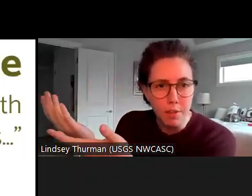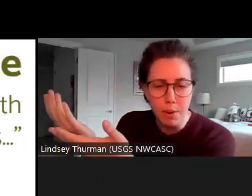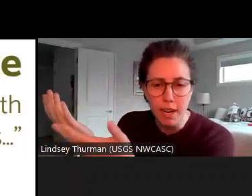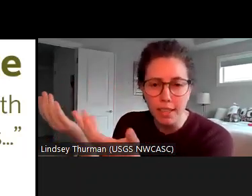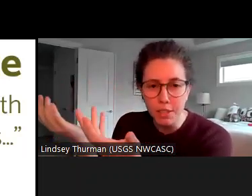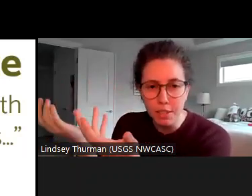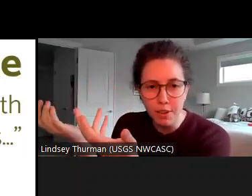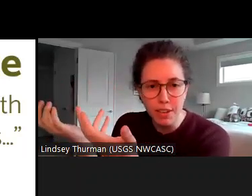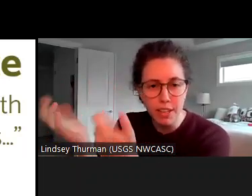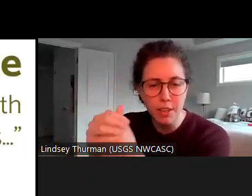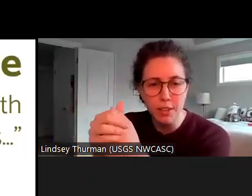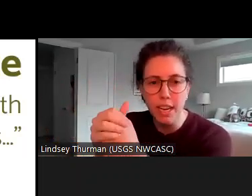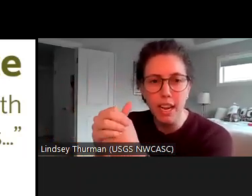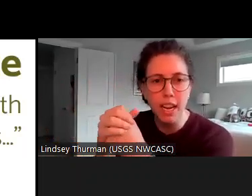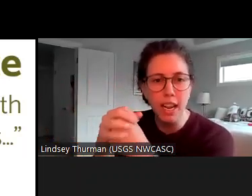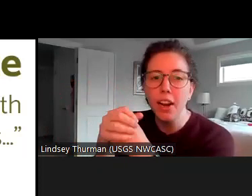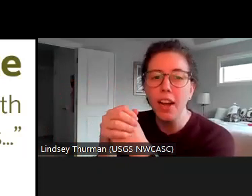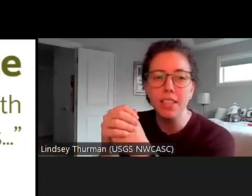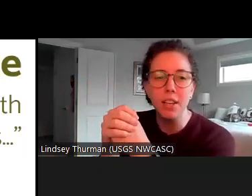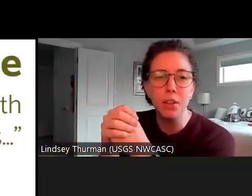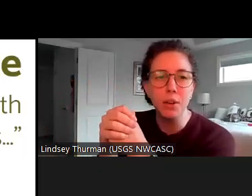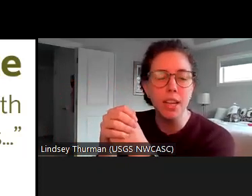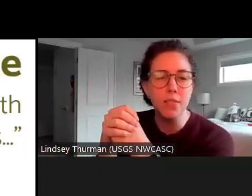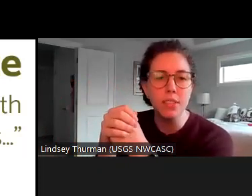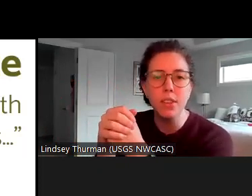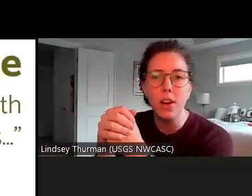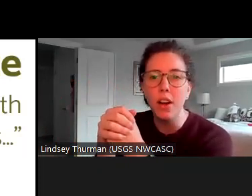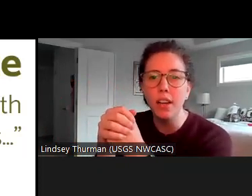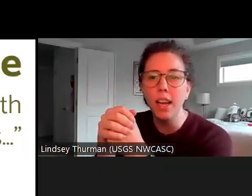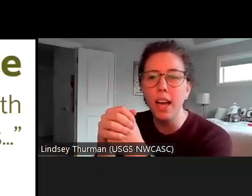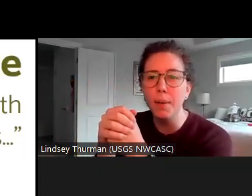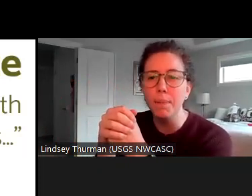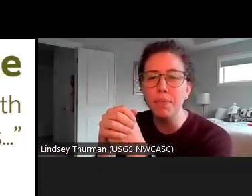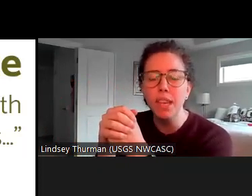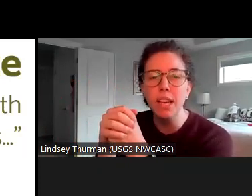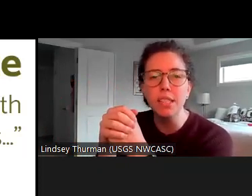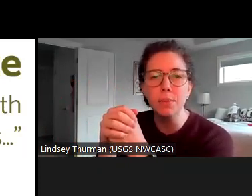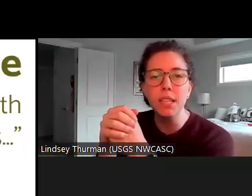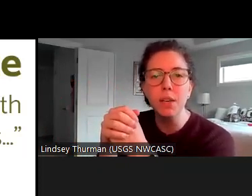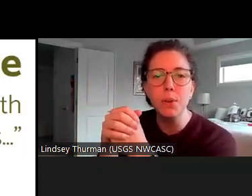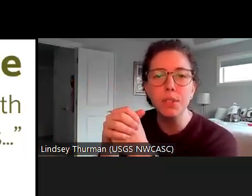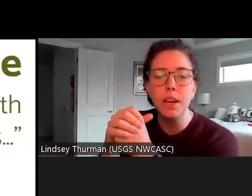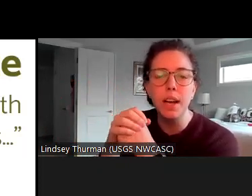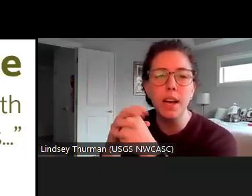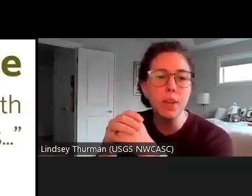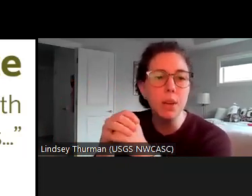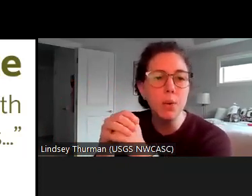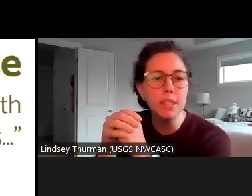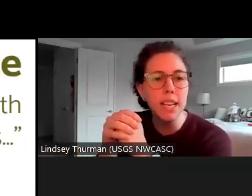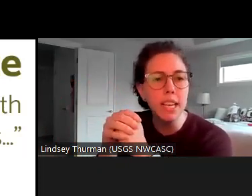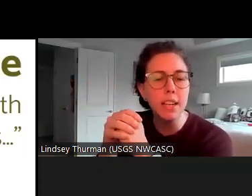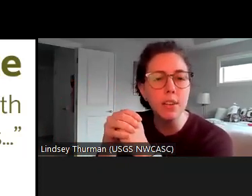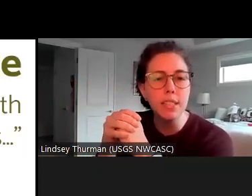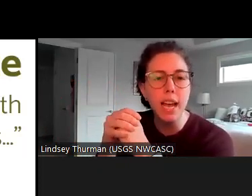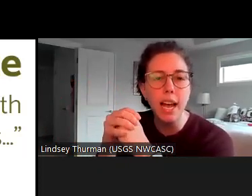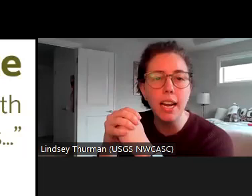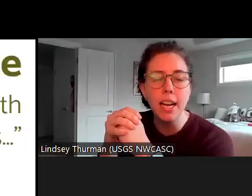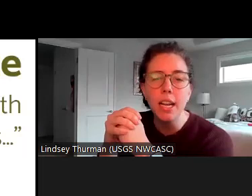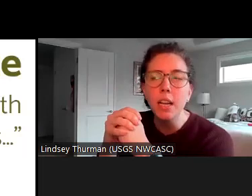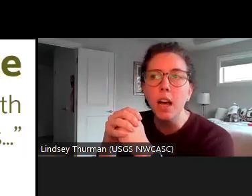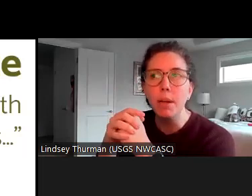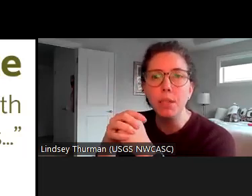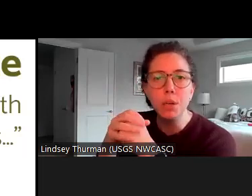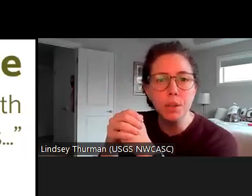hot off the press. I just found it the other day and had to include it in this talk. It's a really cool study that looked